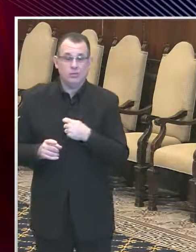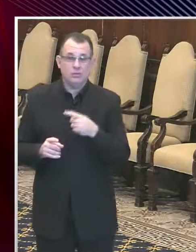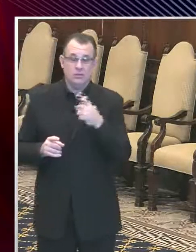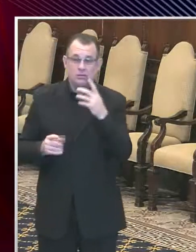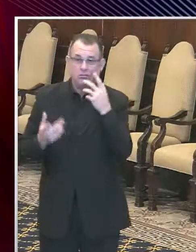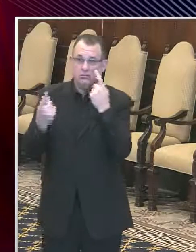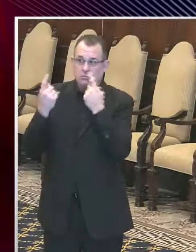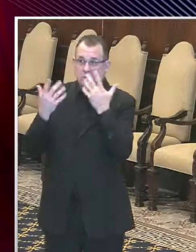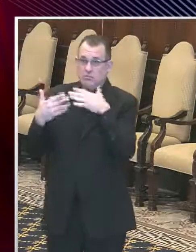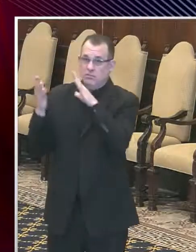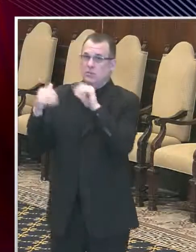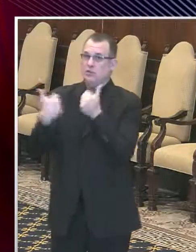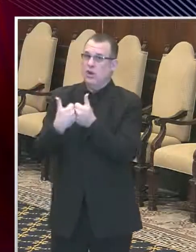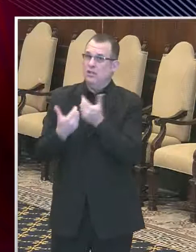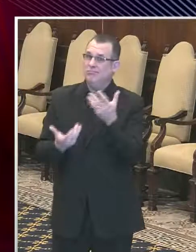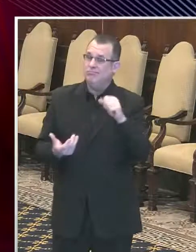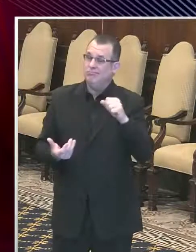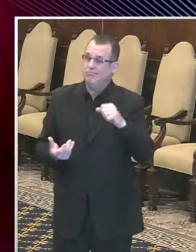right. Thank you very much.